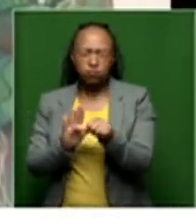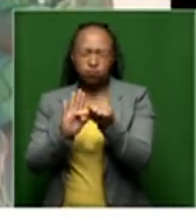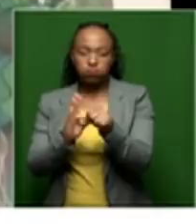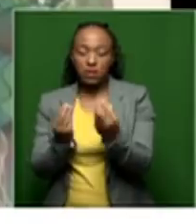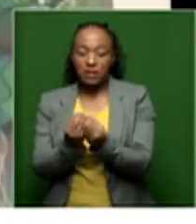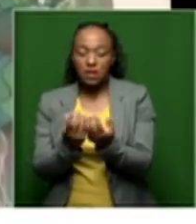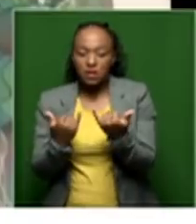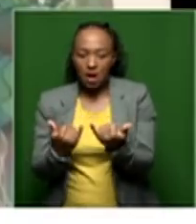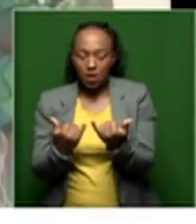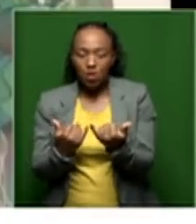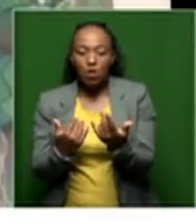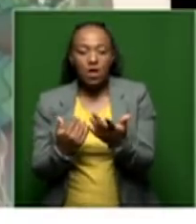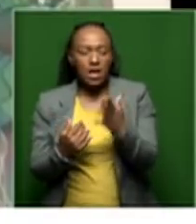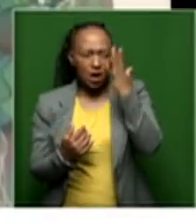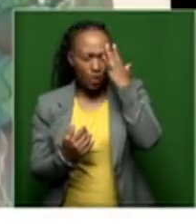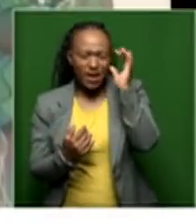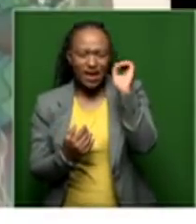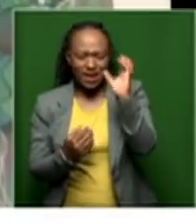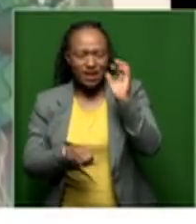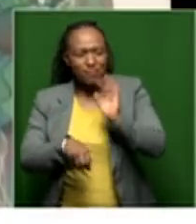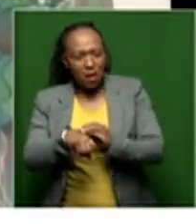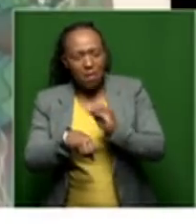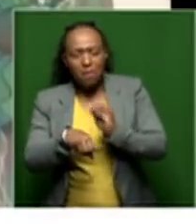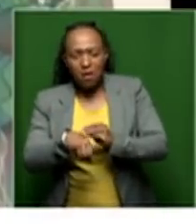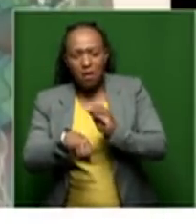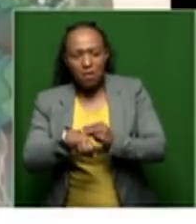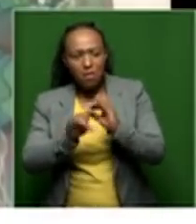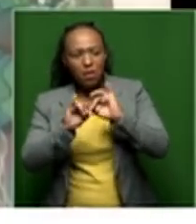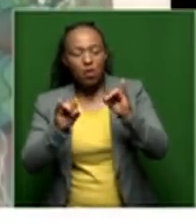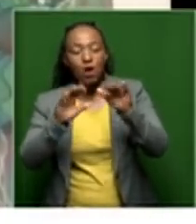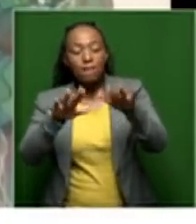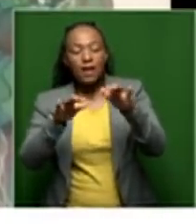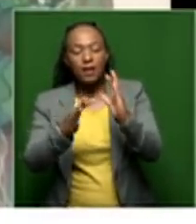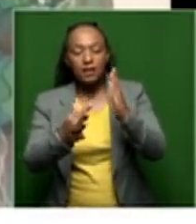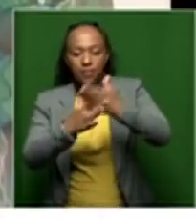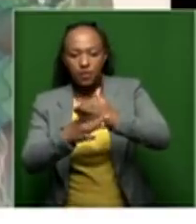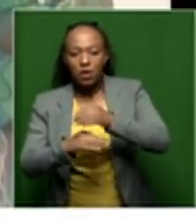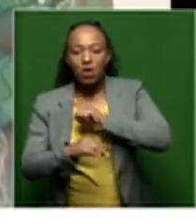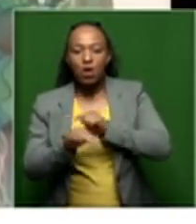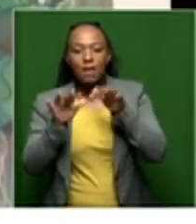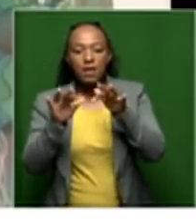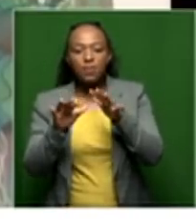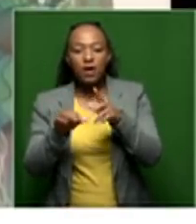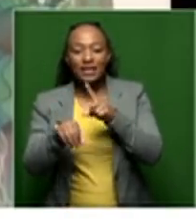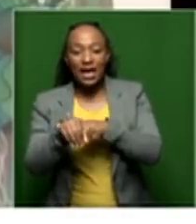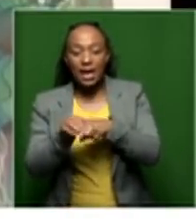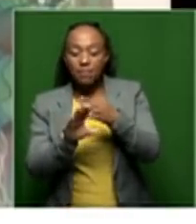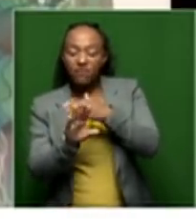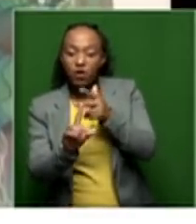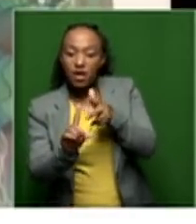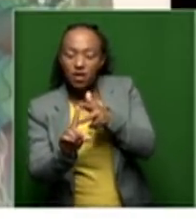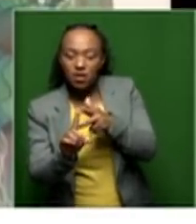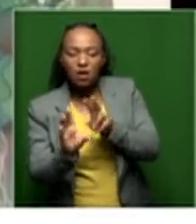is becoming a perennial headache and will require parliamentary intervention is people resigning on the eve of